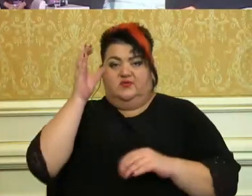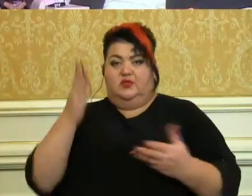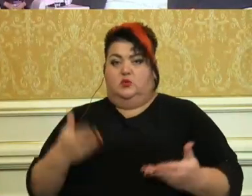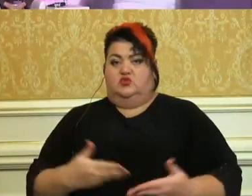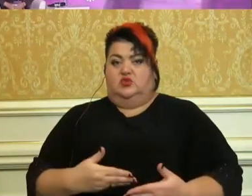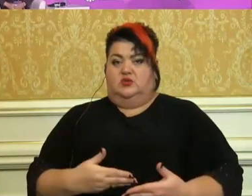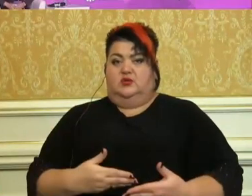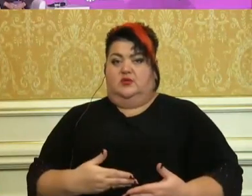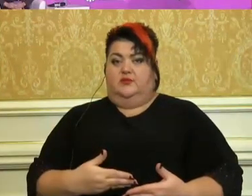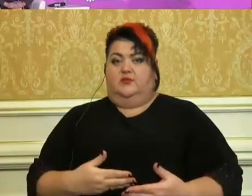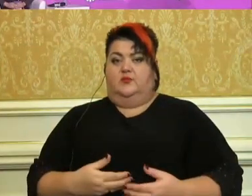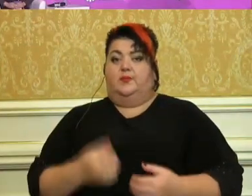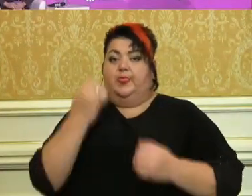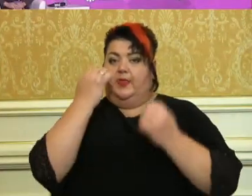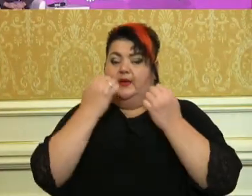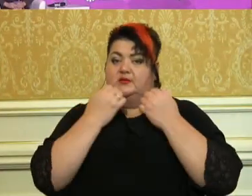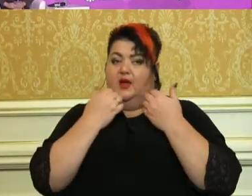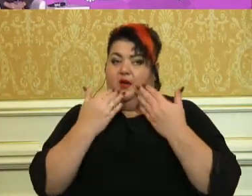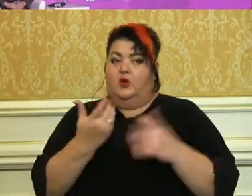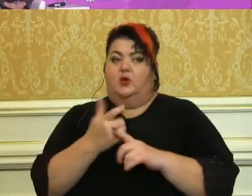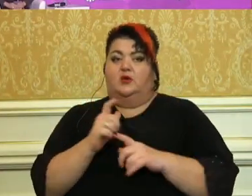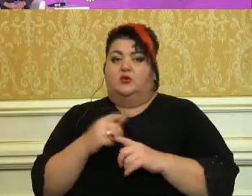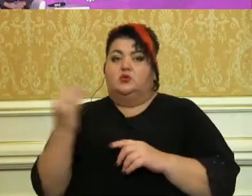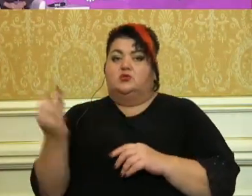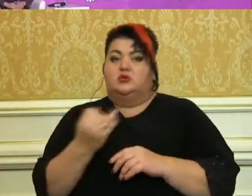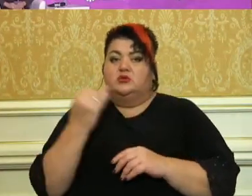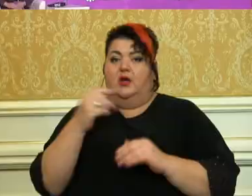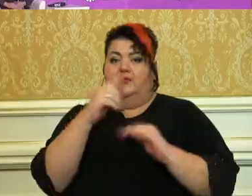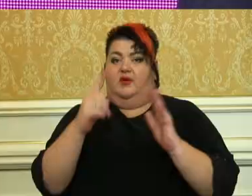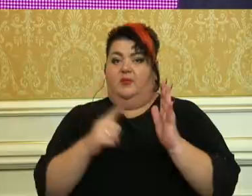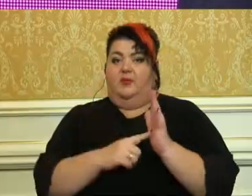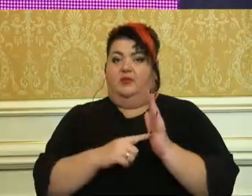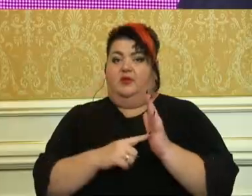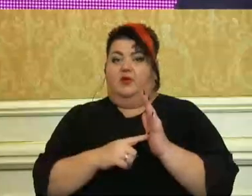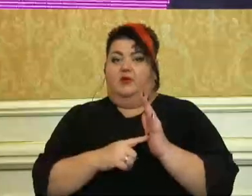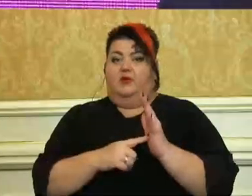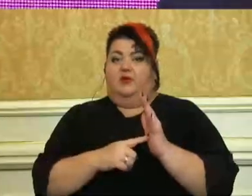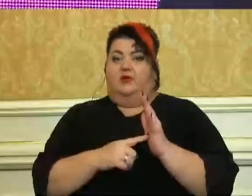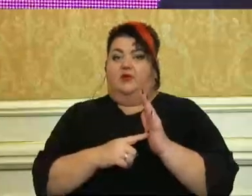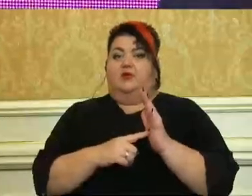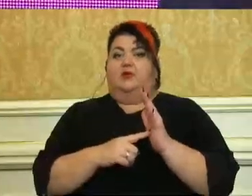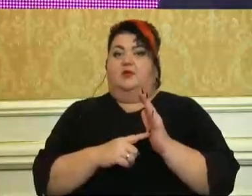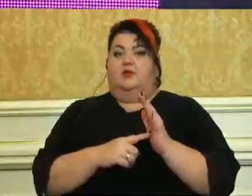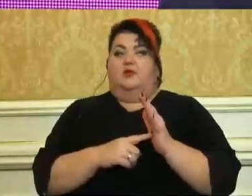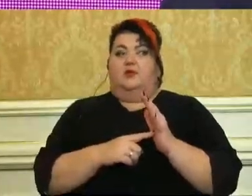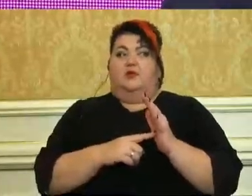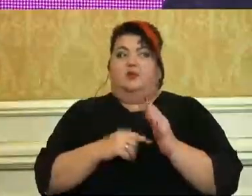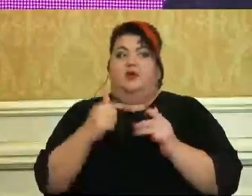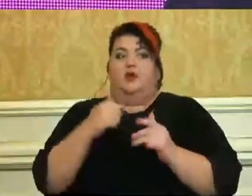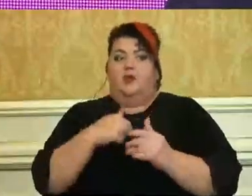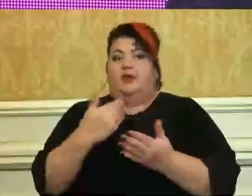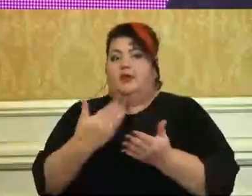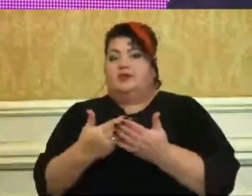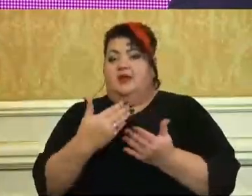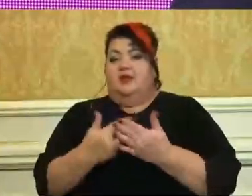highest perfect education. So thank you. That's a very interesting question. That's an interesting case you've told.